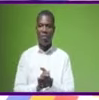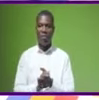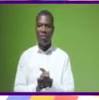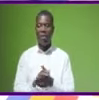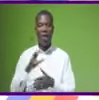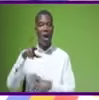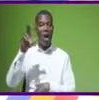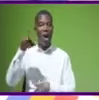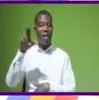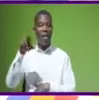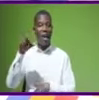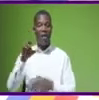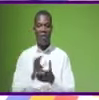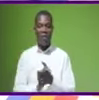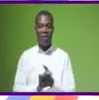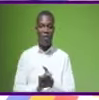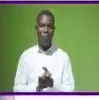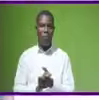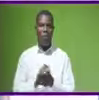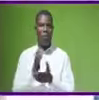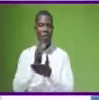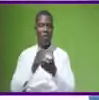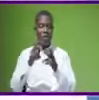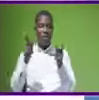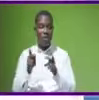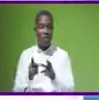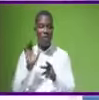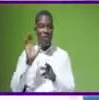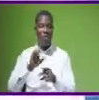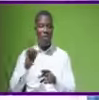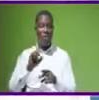Akra, baby, a catapawa,